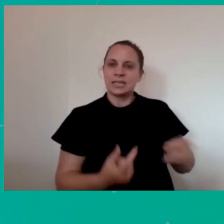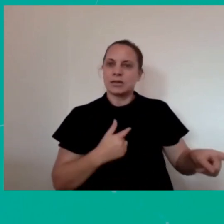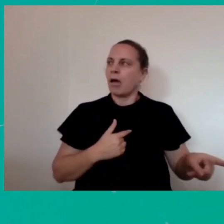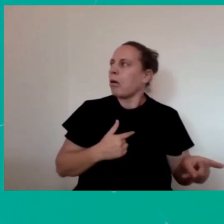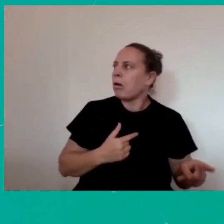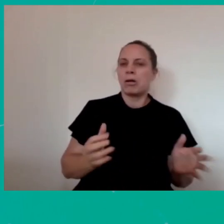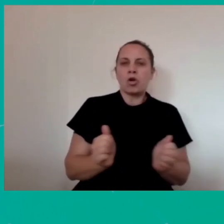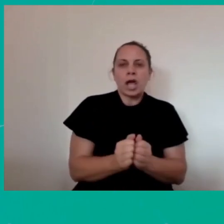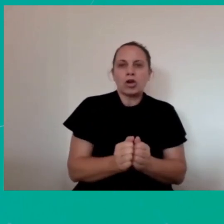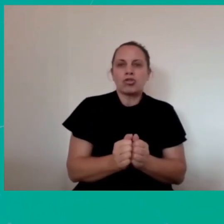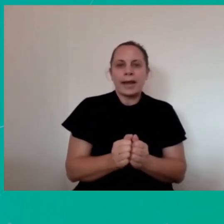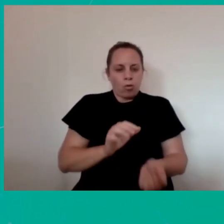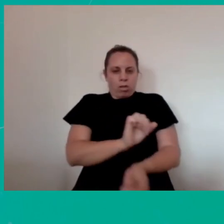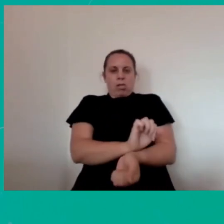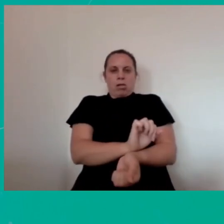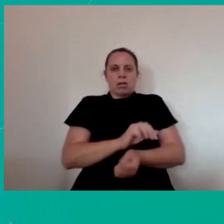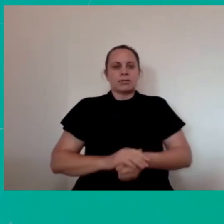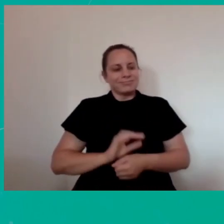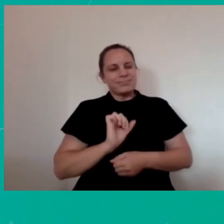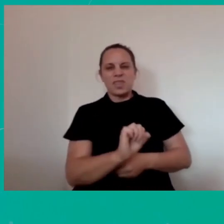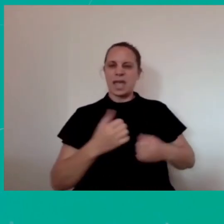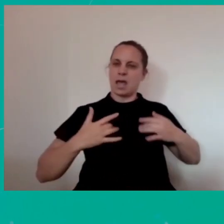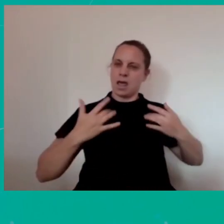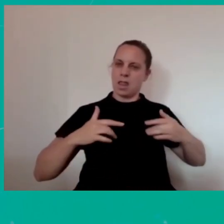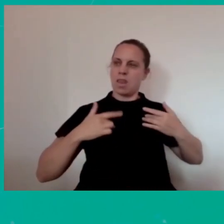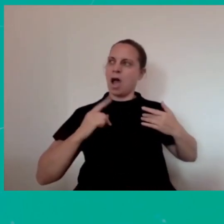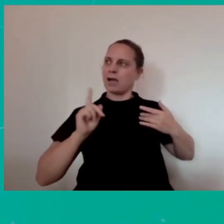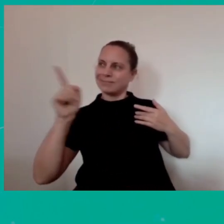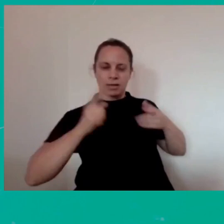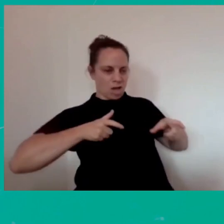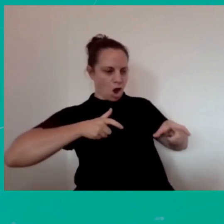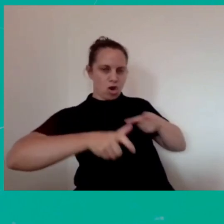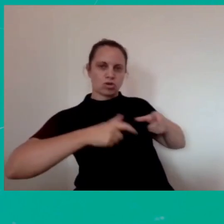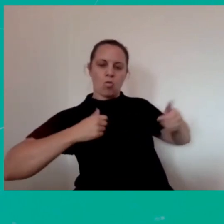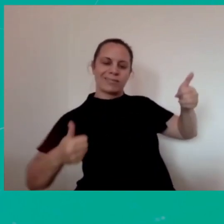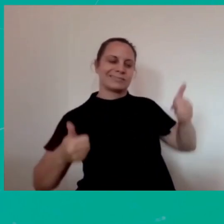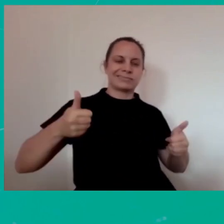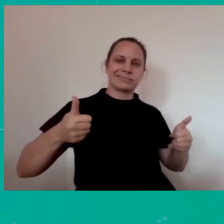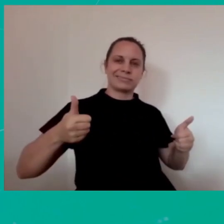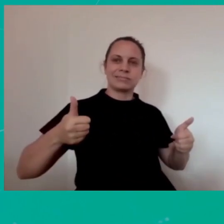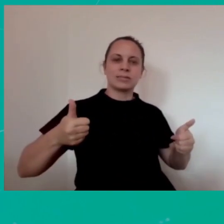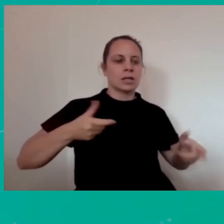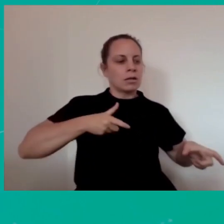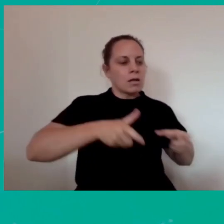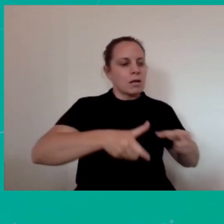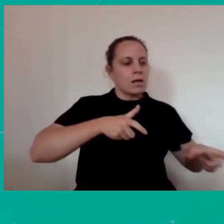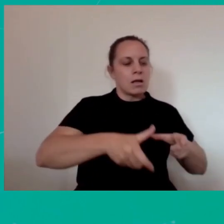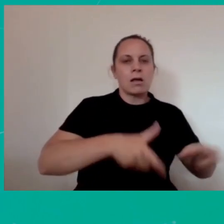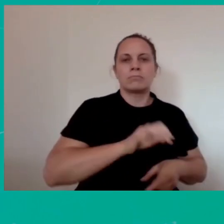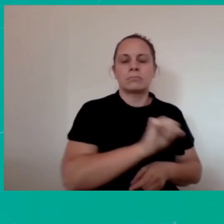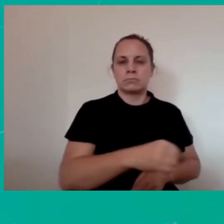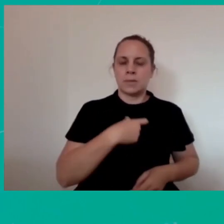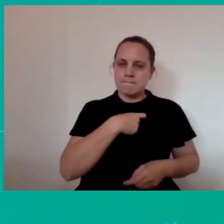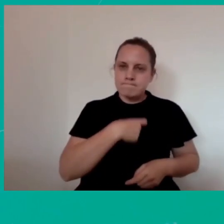Disabled people may have their lives and actions controlled by people who seek power over them and may be denied personal autonomy